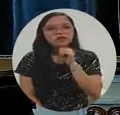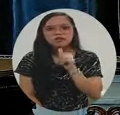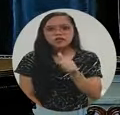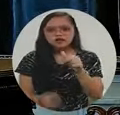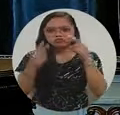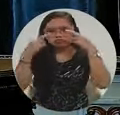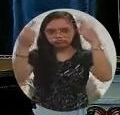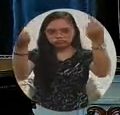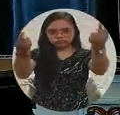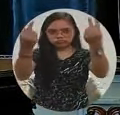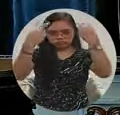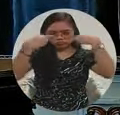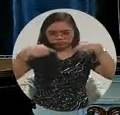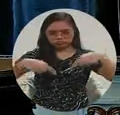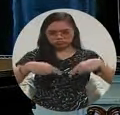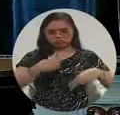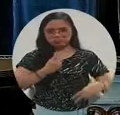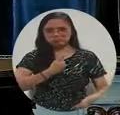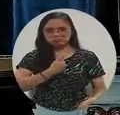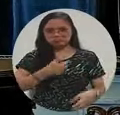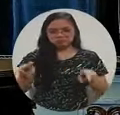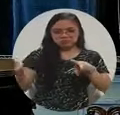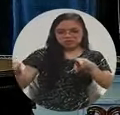Don't look at yourself!